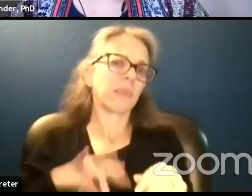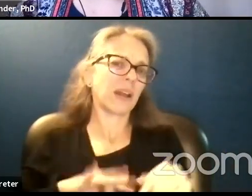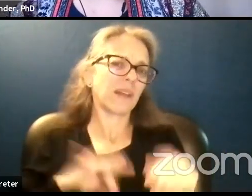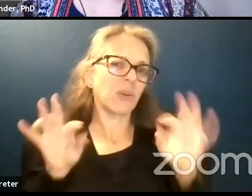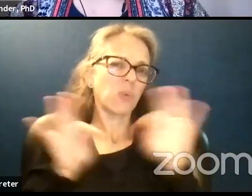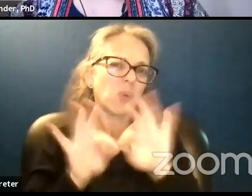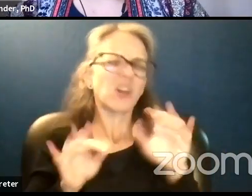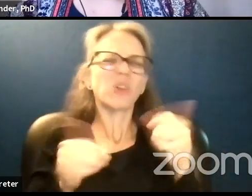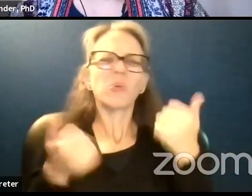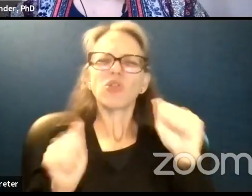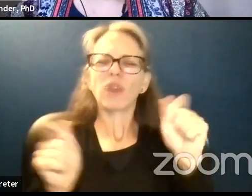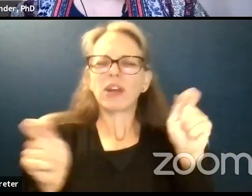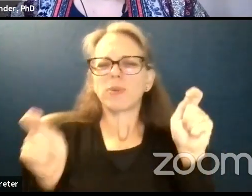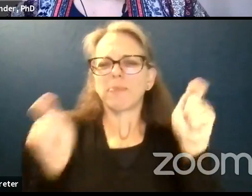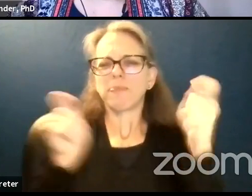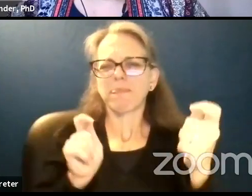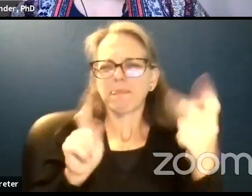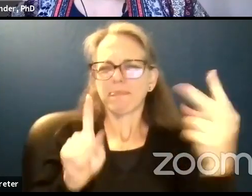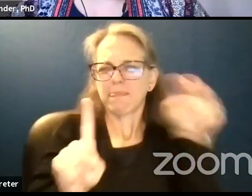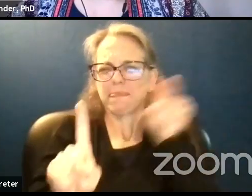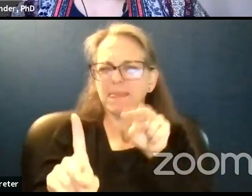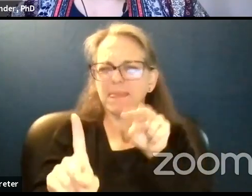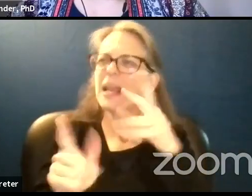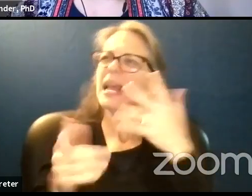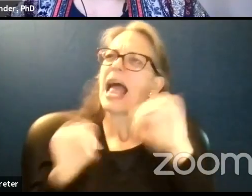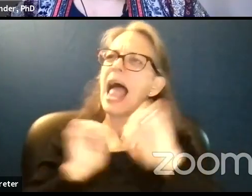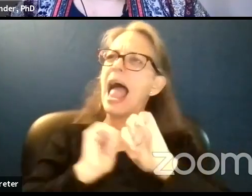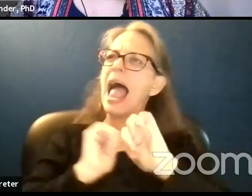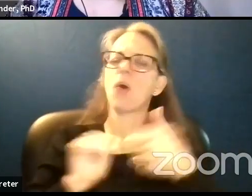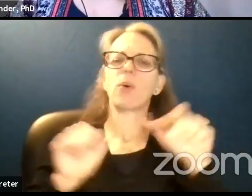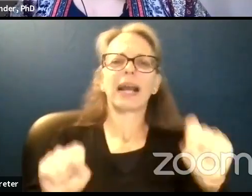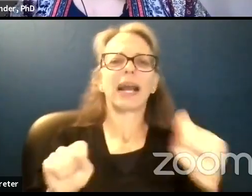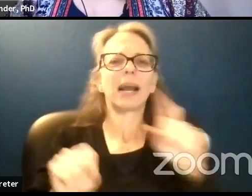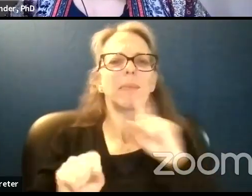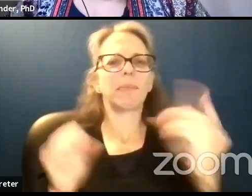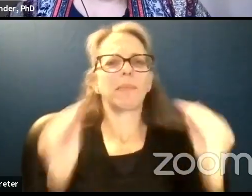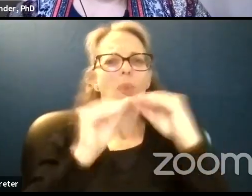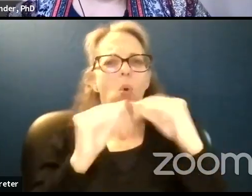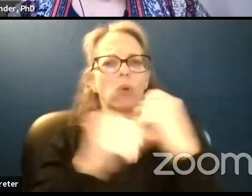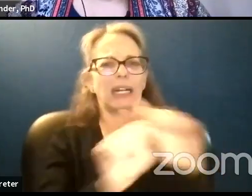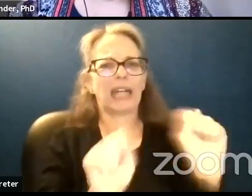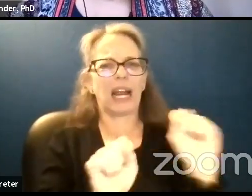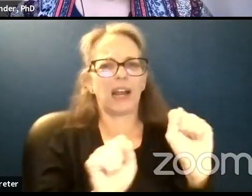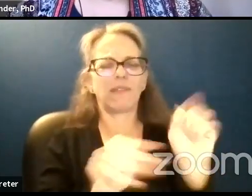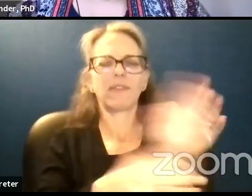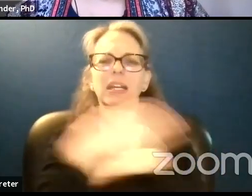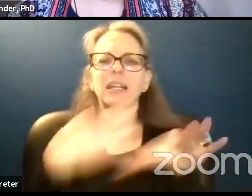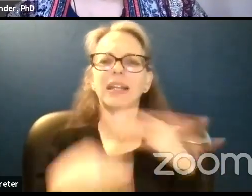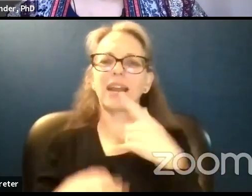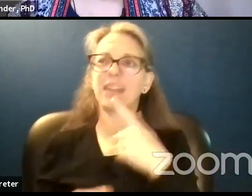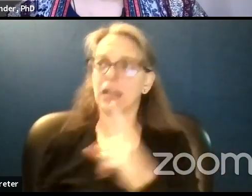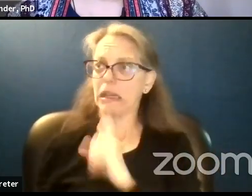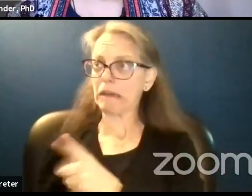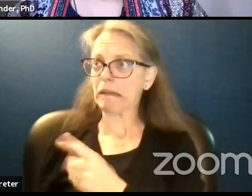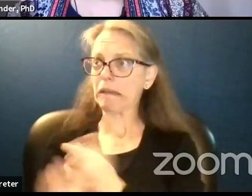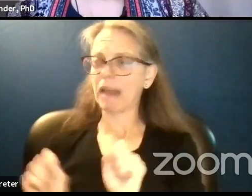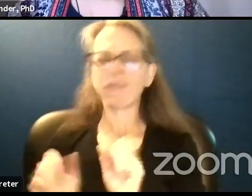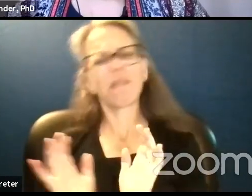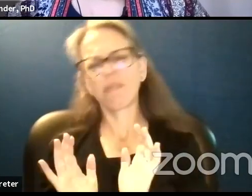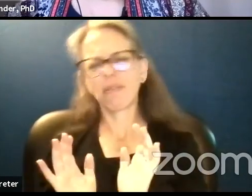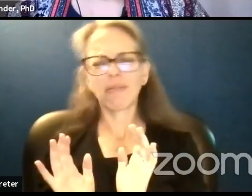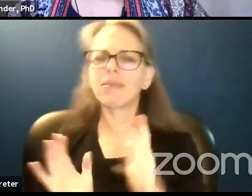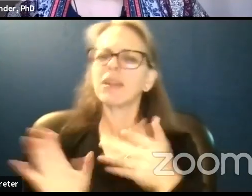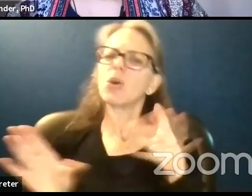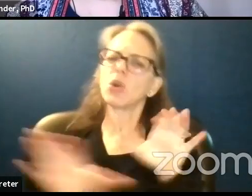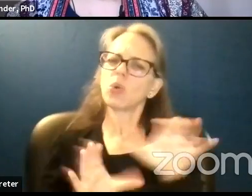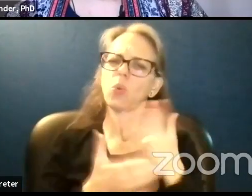those questions to what can we do to make it safer, right? Rather than just, is it safe? And what we can do is those things that Aparna